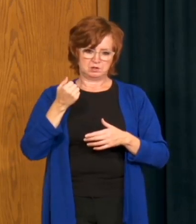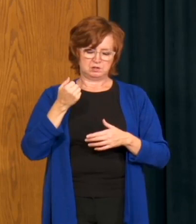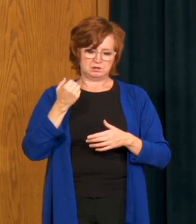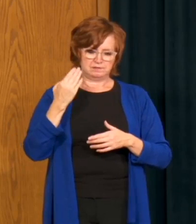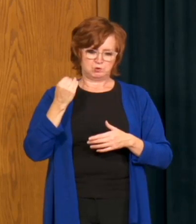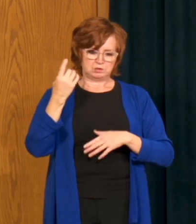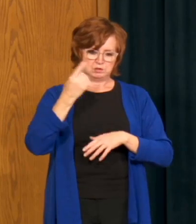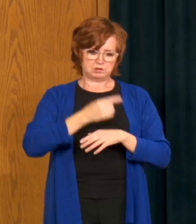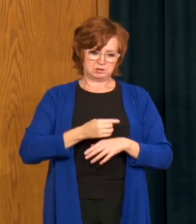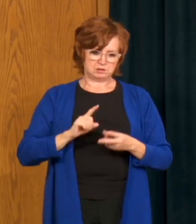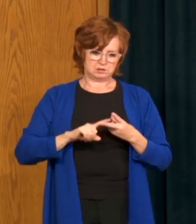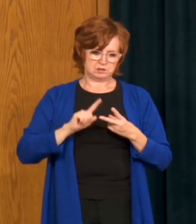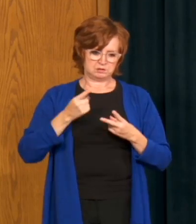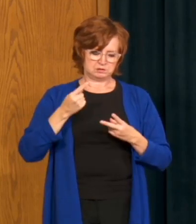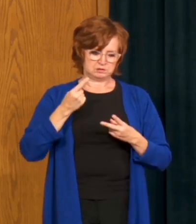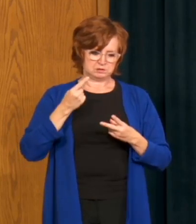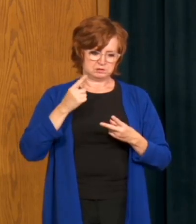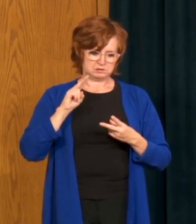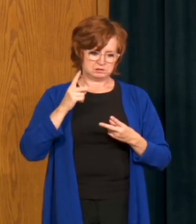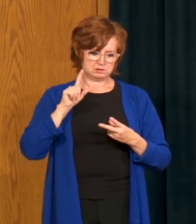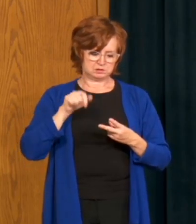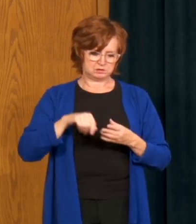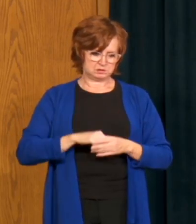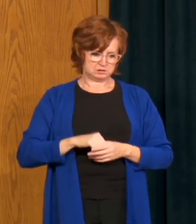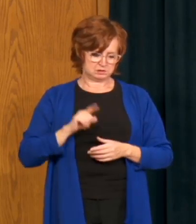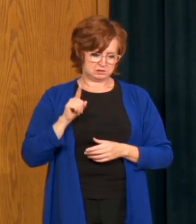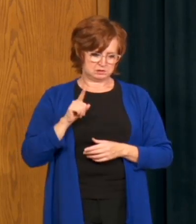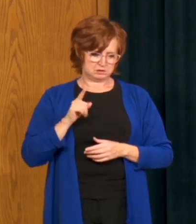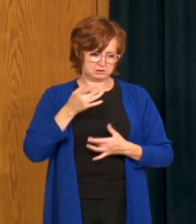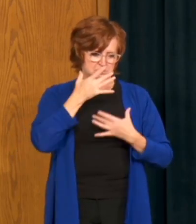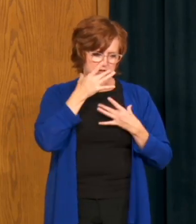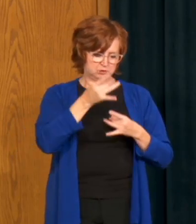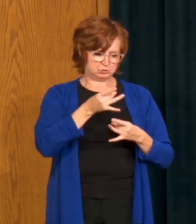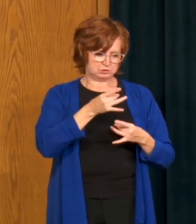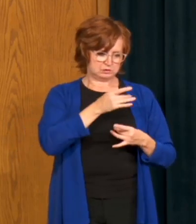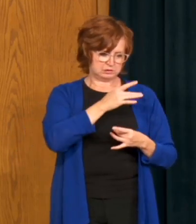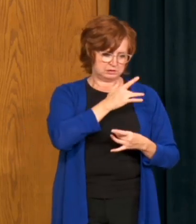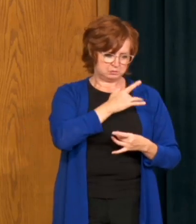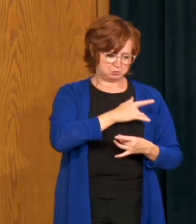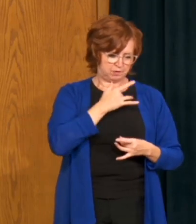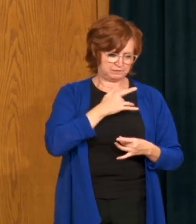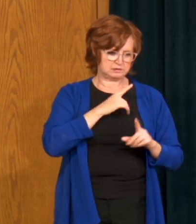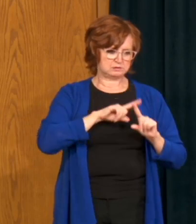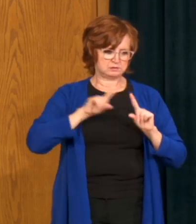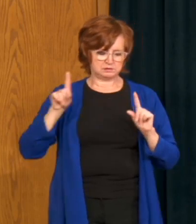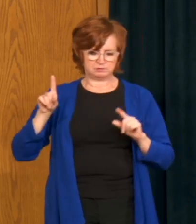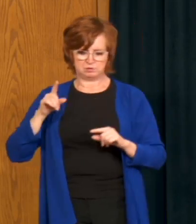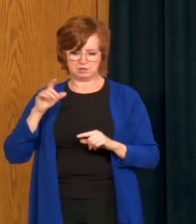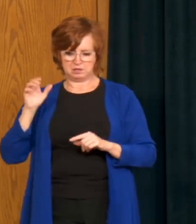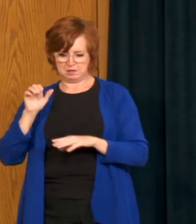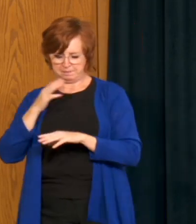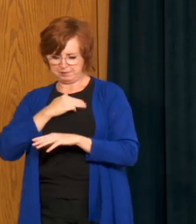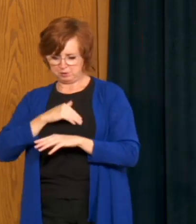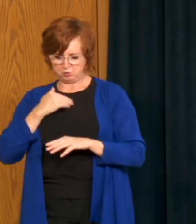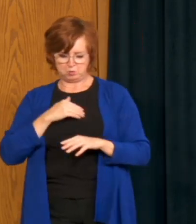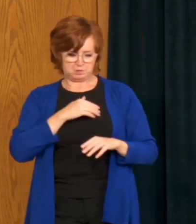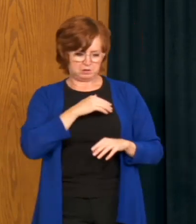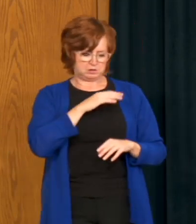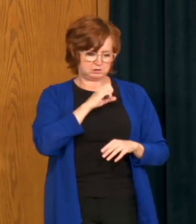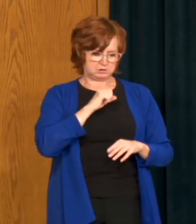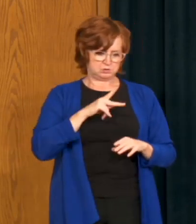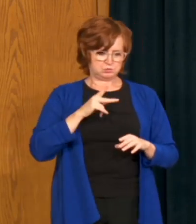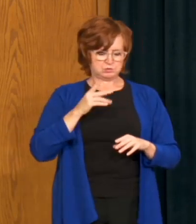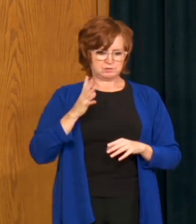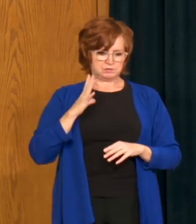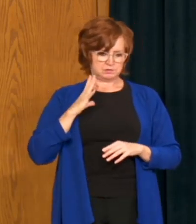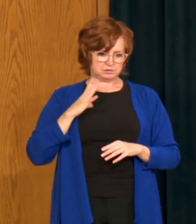just it's kind of weird to have that difference between recommendation between provinces. So I just would